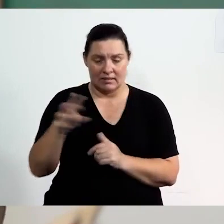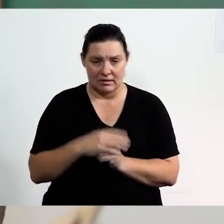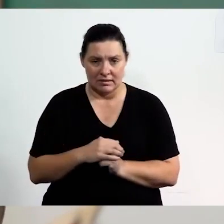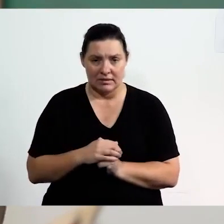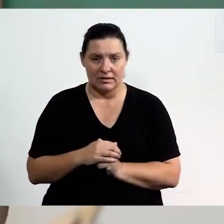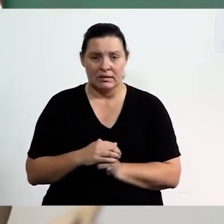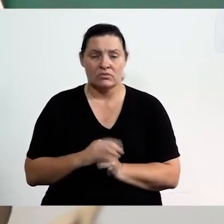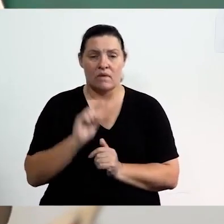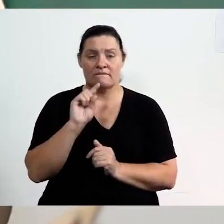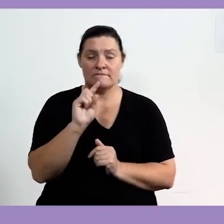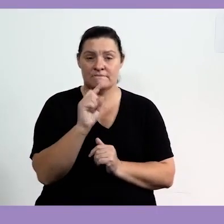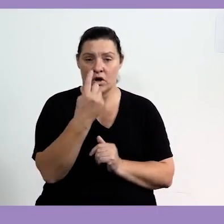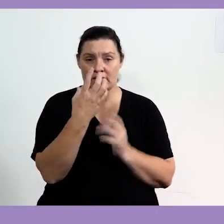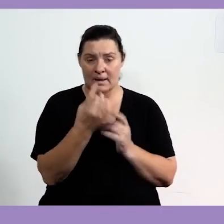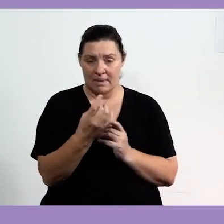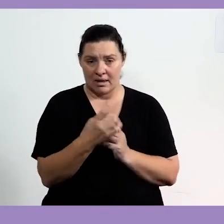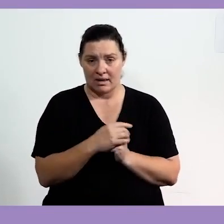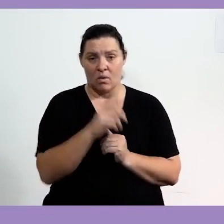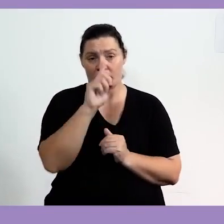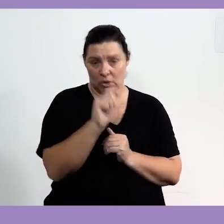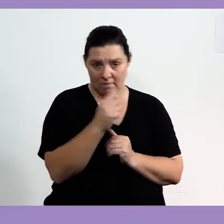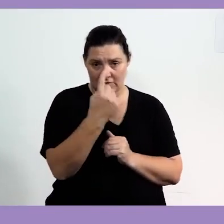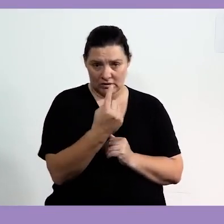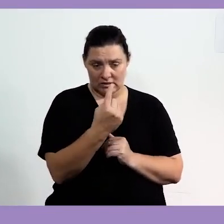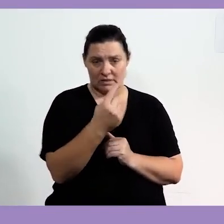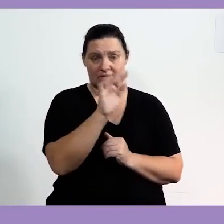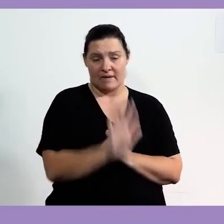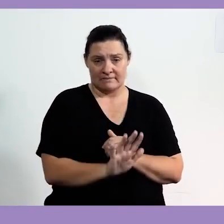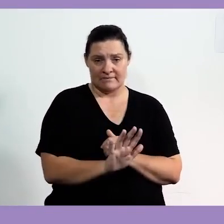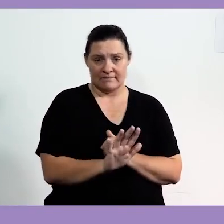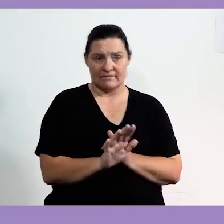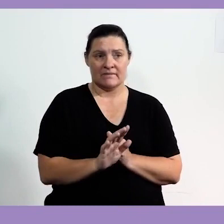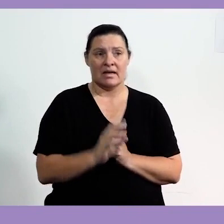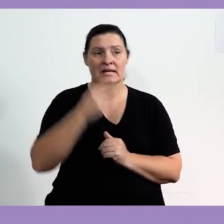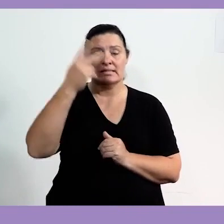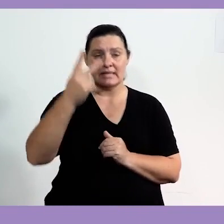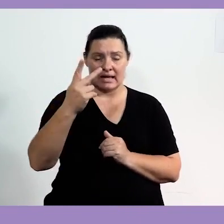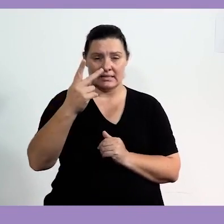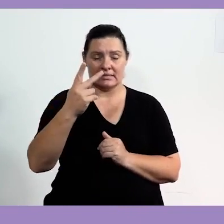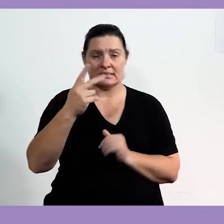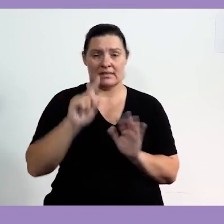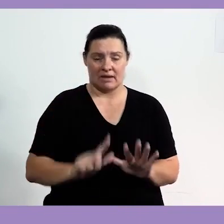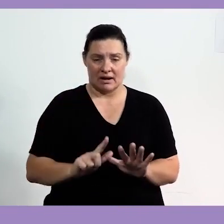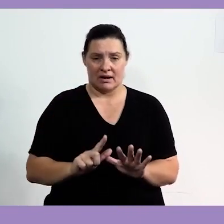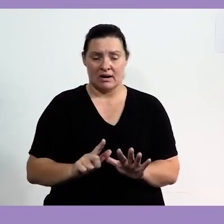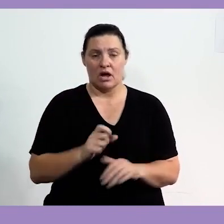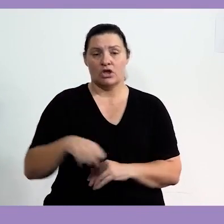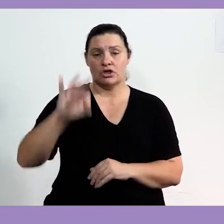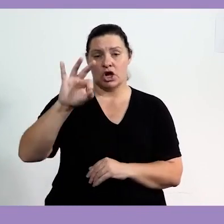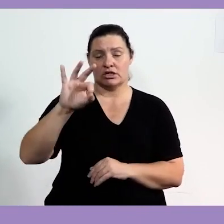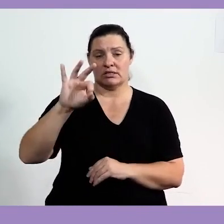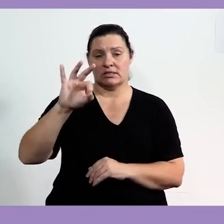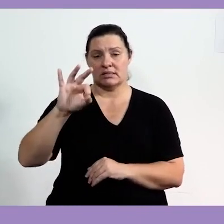a table. So the first number or the first term is 5. The second one is